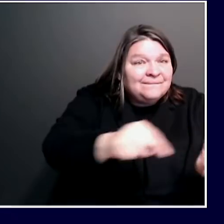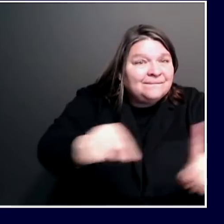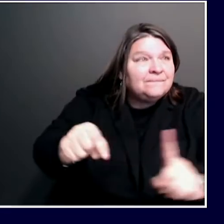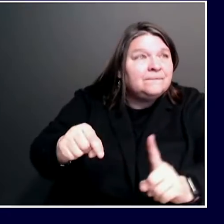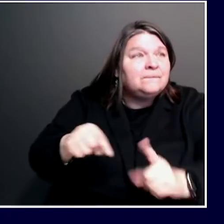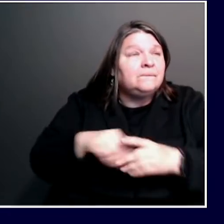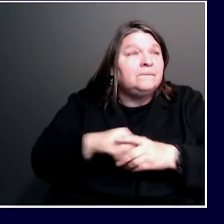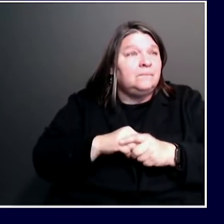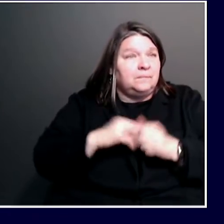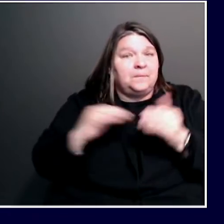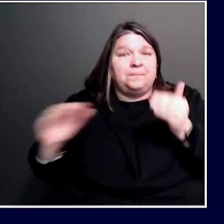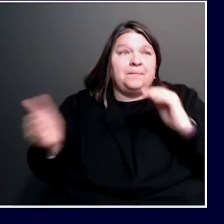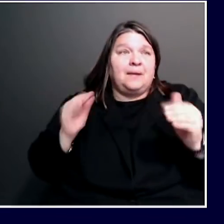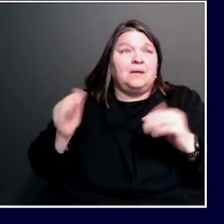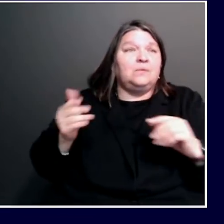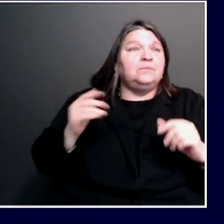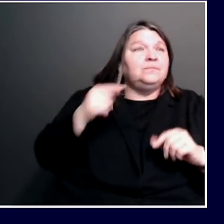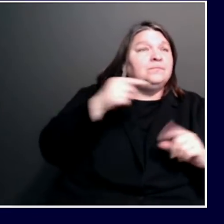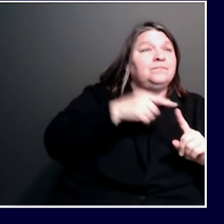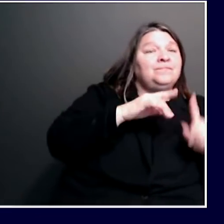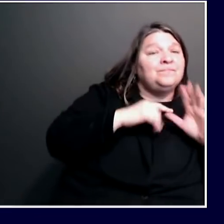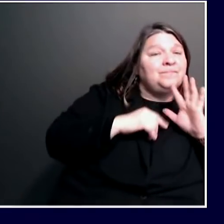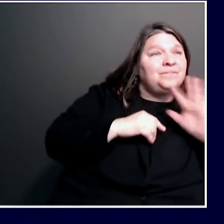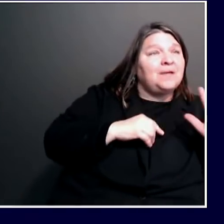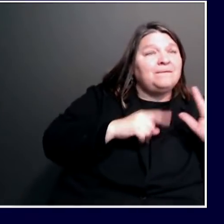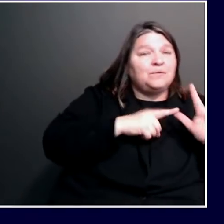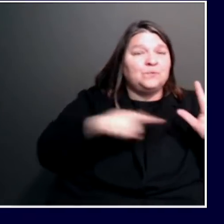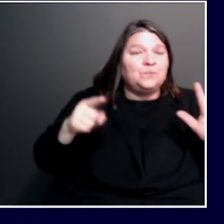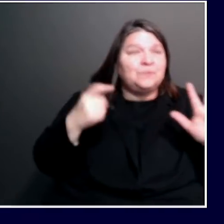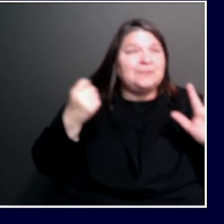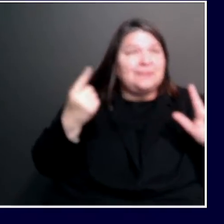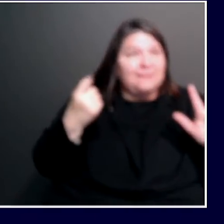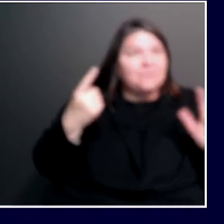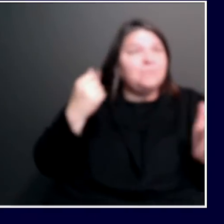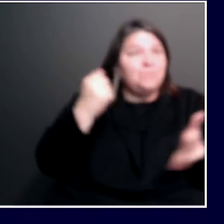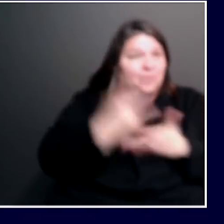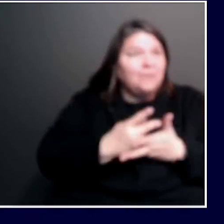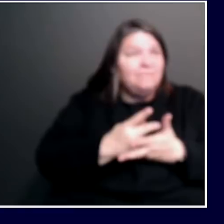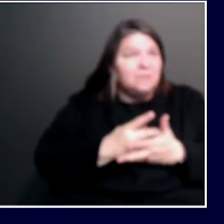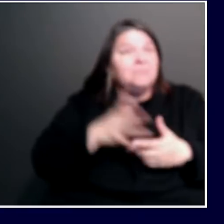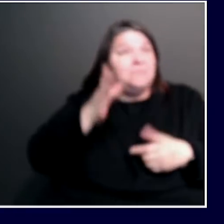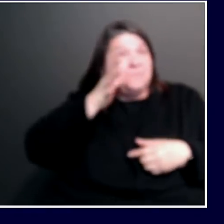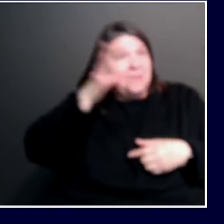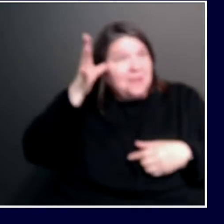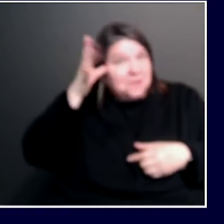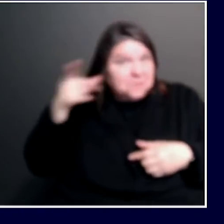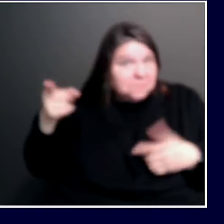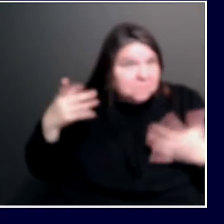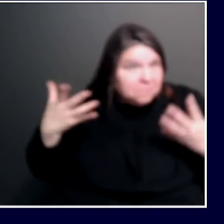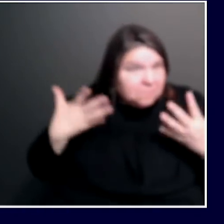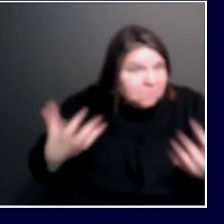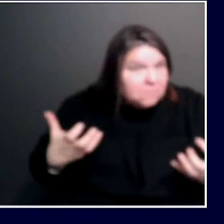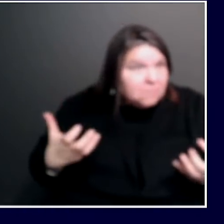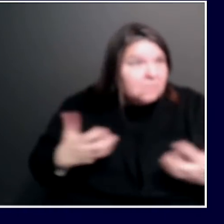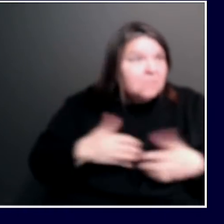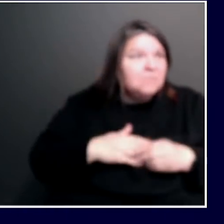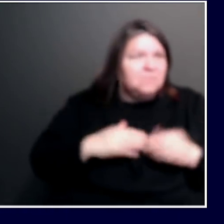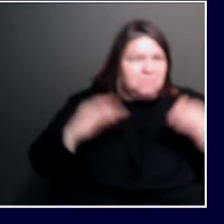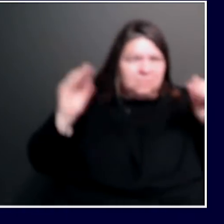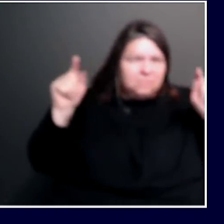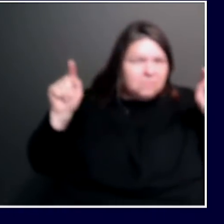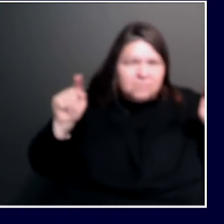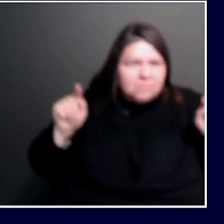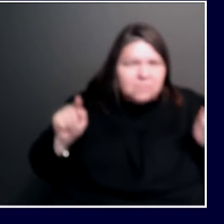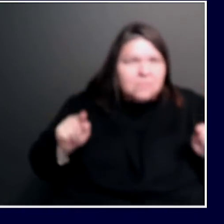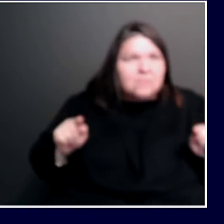11-year-old group had gotten approved. And what they found is that nationwide at that time and now with this newest group, about 1 in every 5